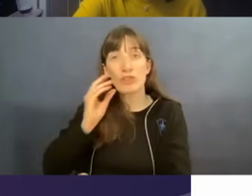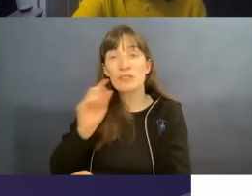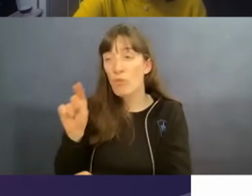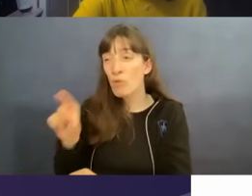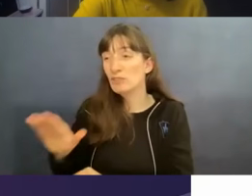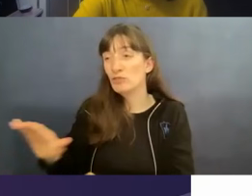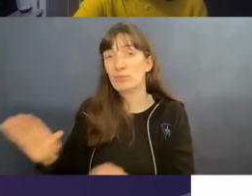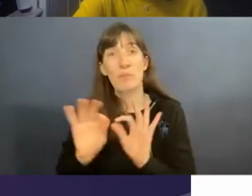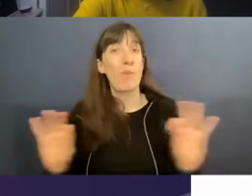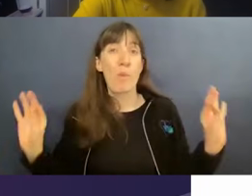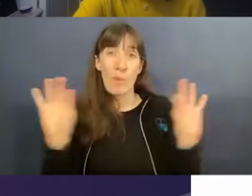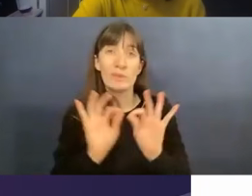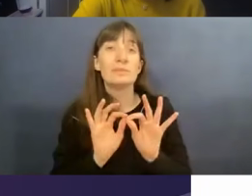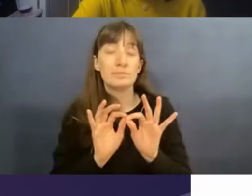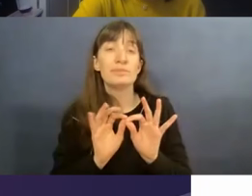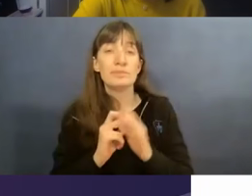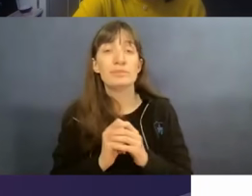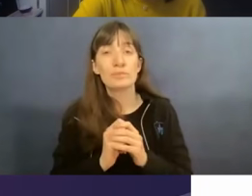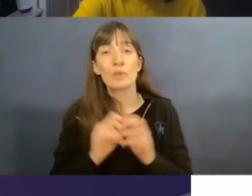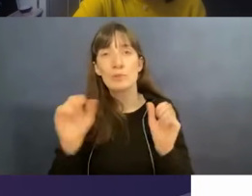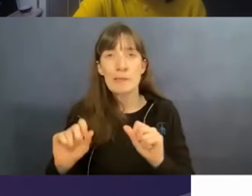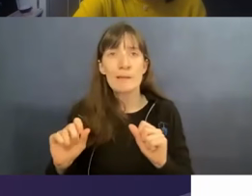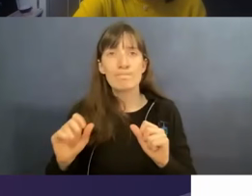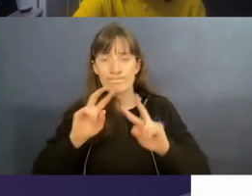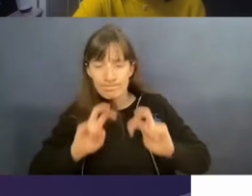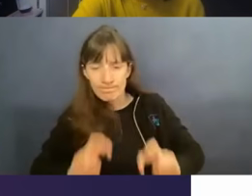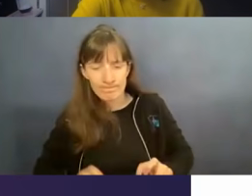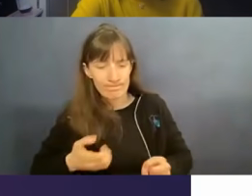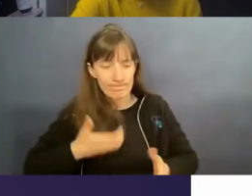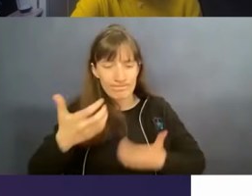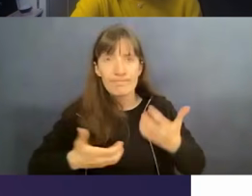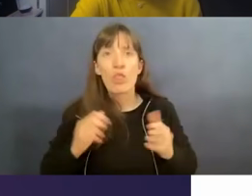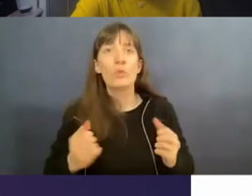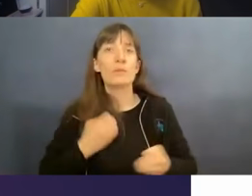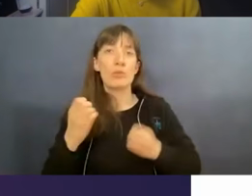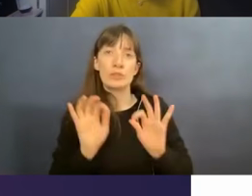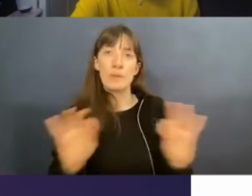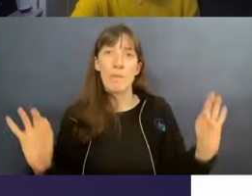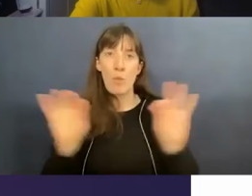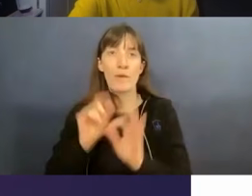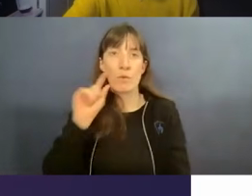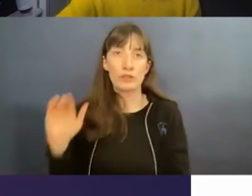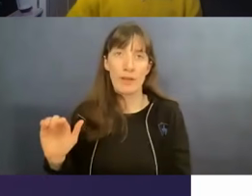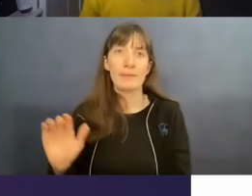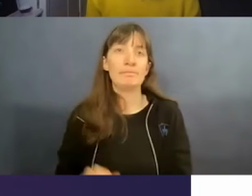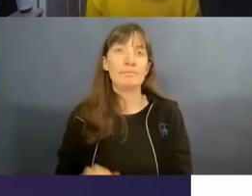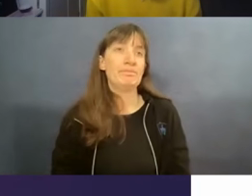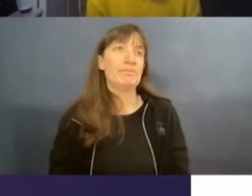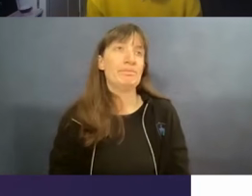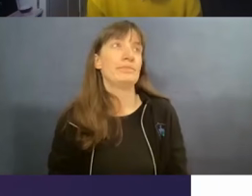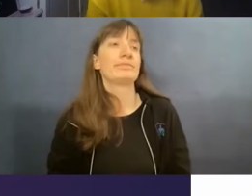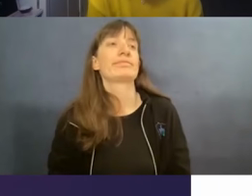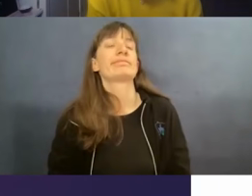well too. So being able to explore those emotions can be really important. All right,